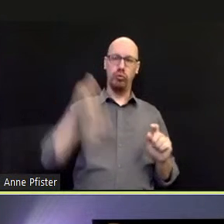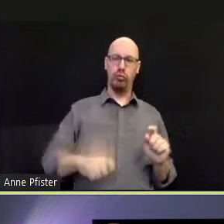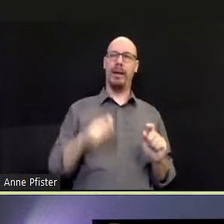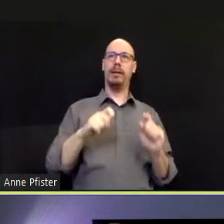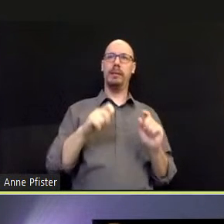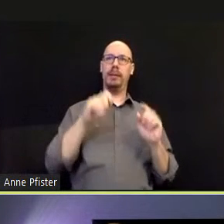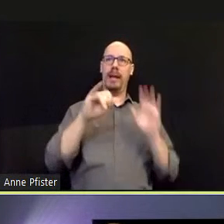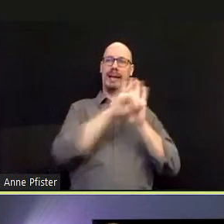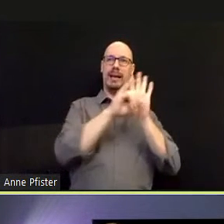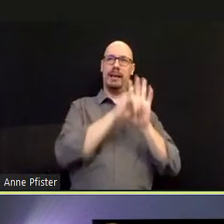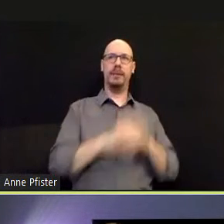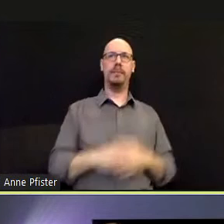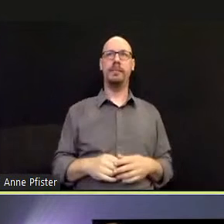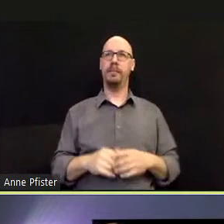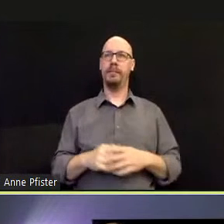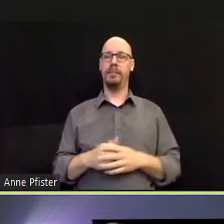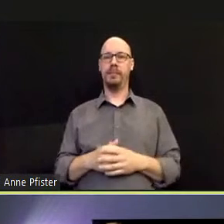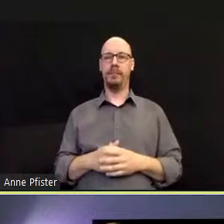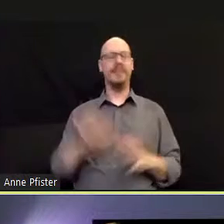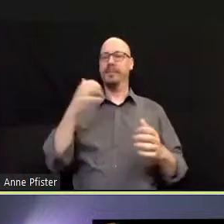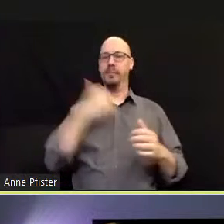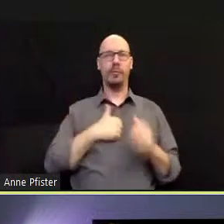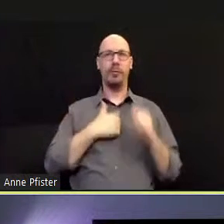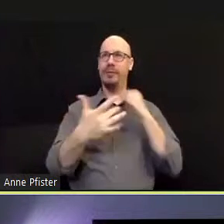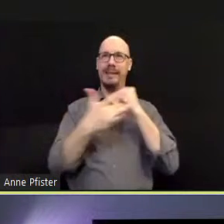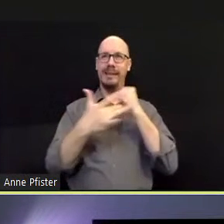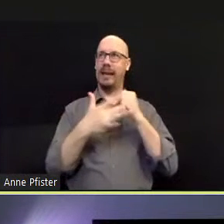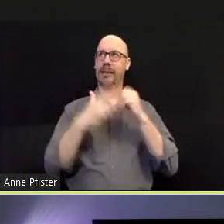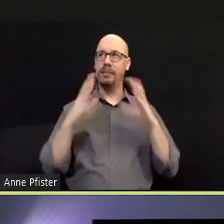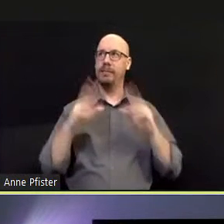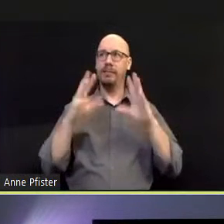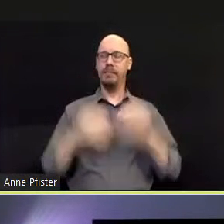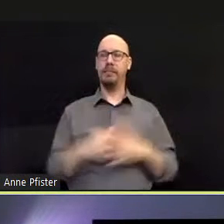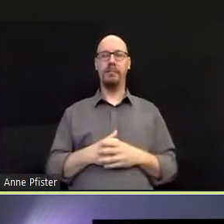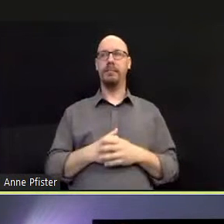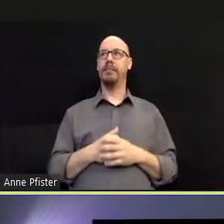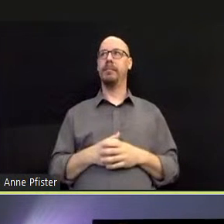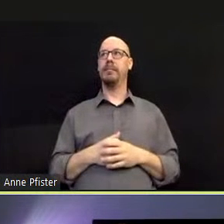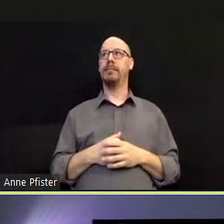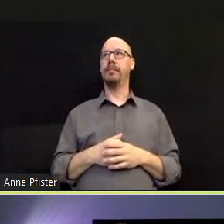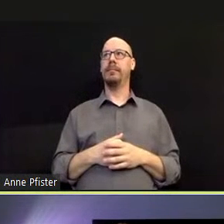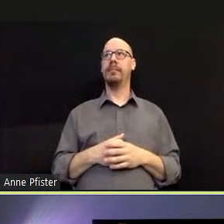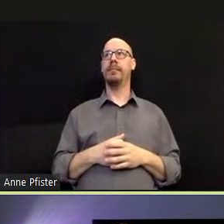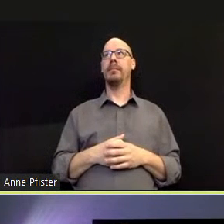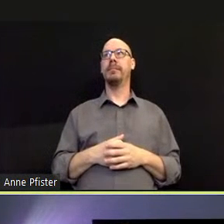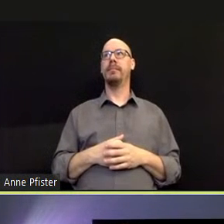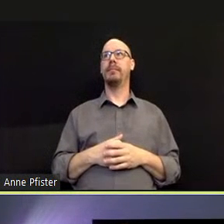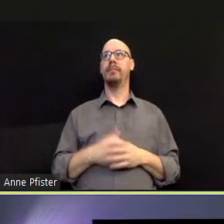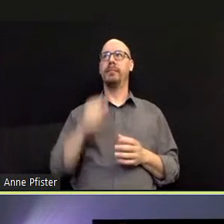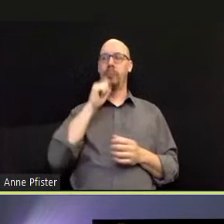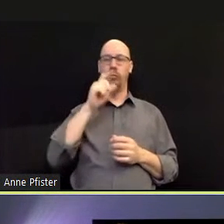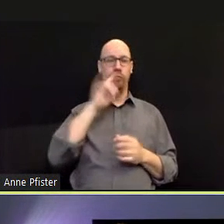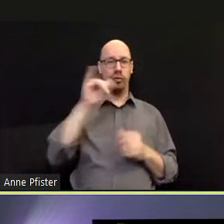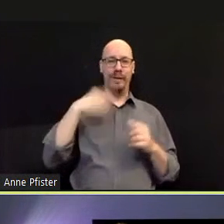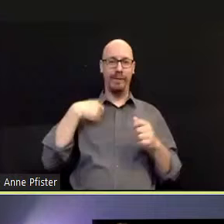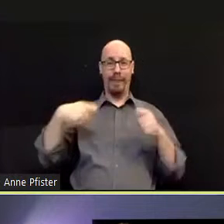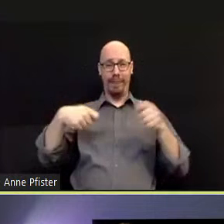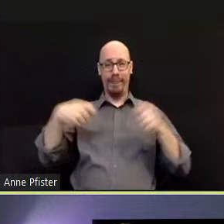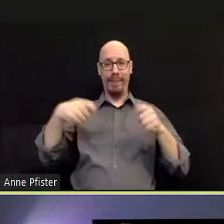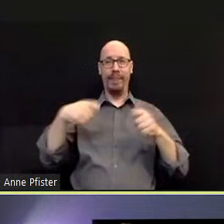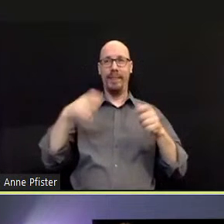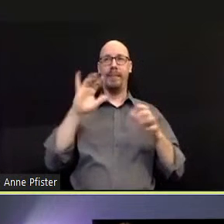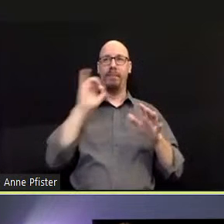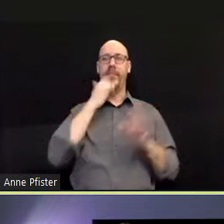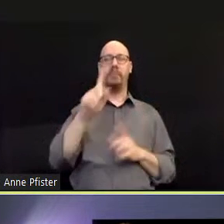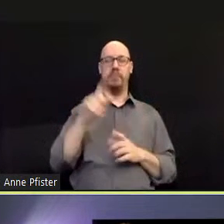Ukrainian identity. I don't know why this, okay. Yeah, I don't know if I'm like, I don't know if it's wiggling or what, but it's